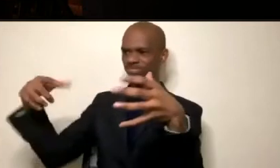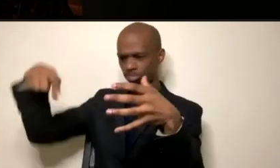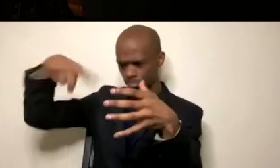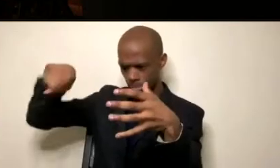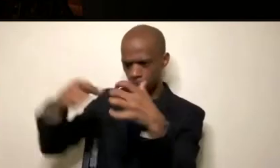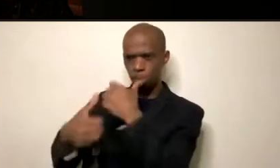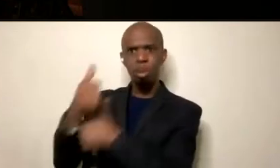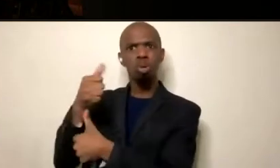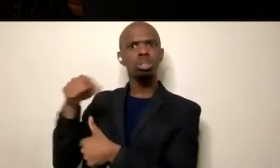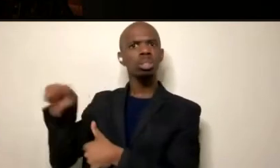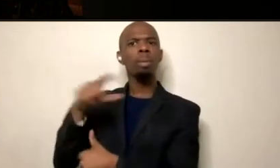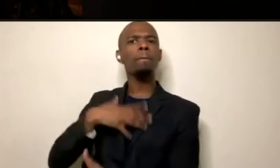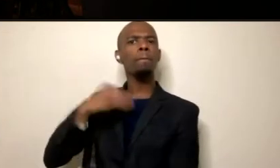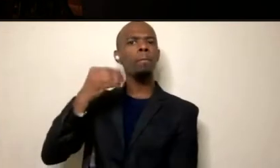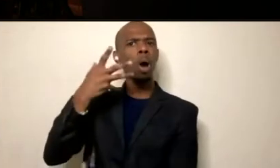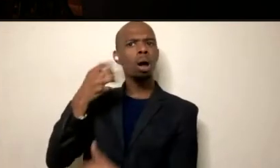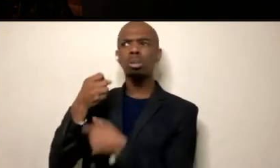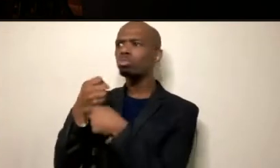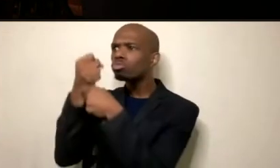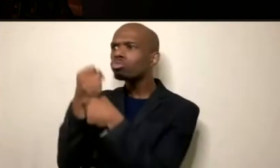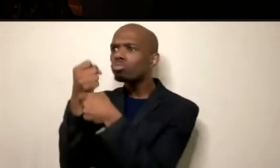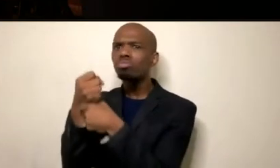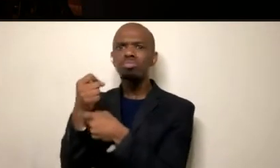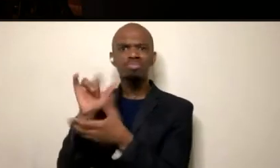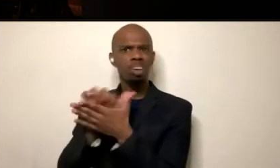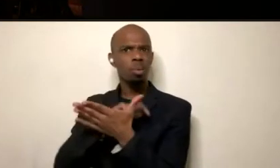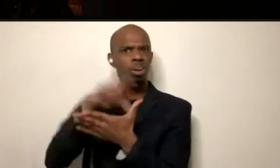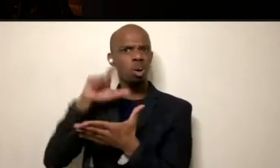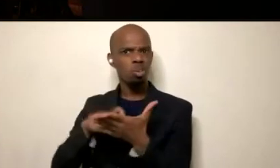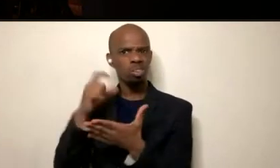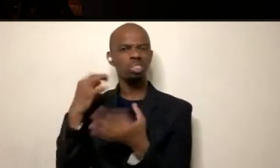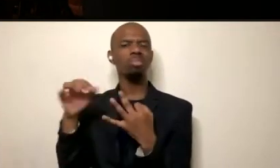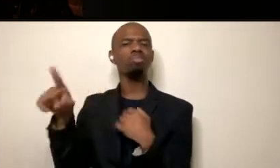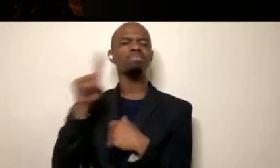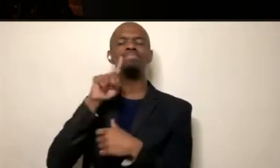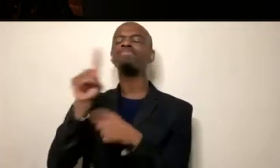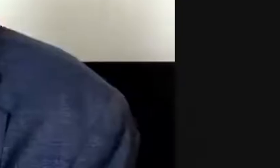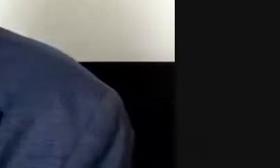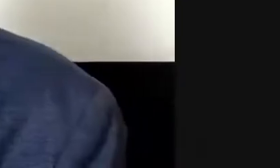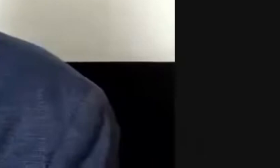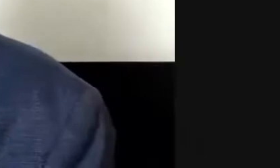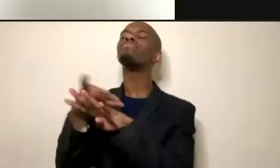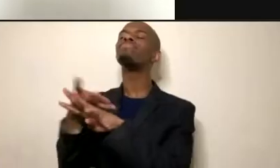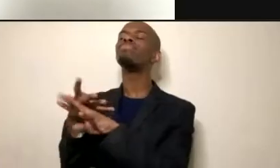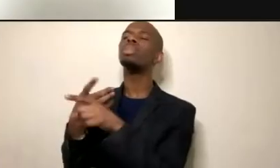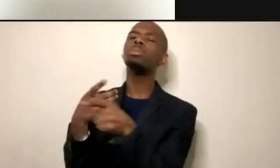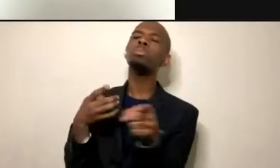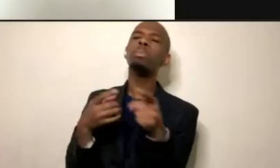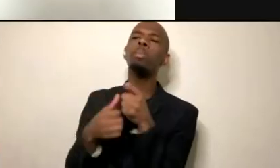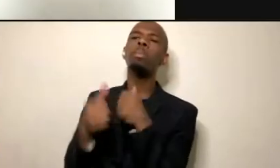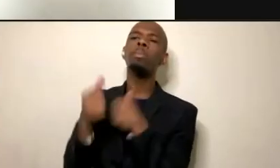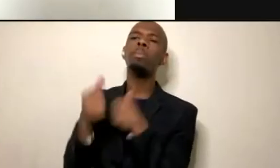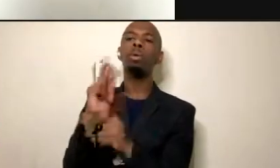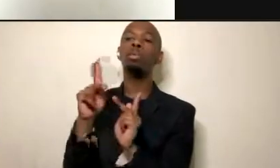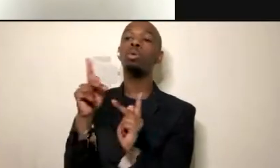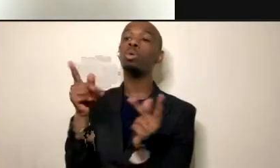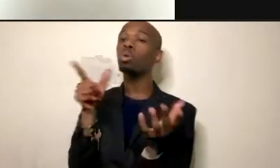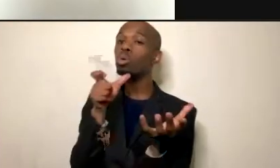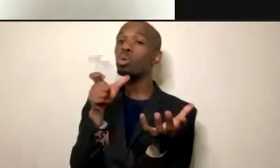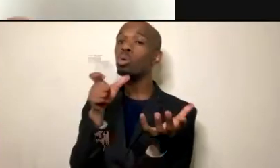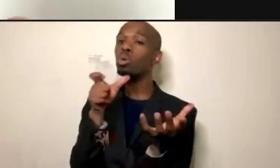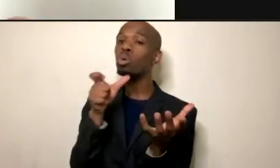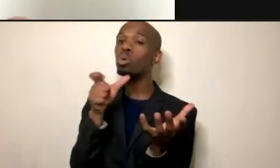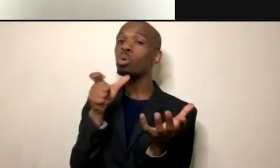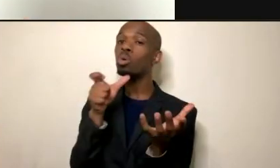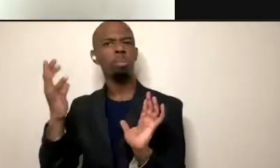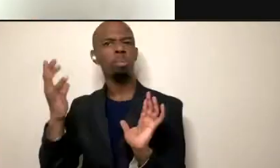probably if you did like a poll or whatever, I would say a majority of them were young white folks.